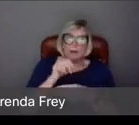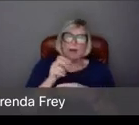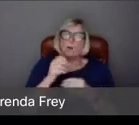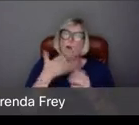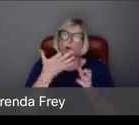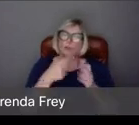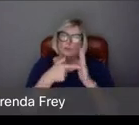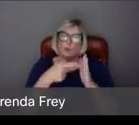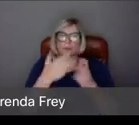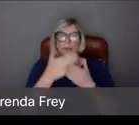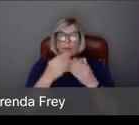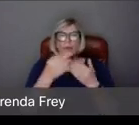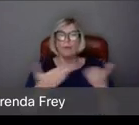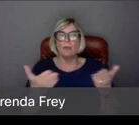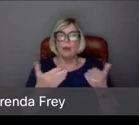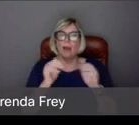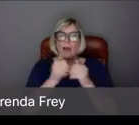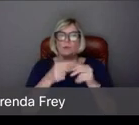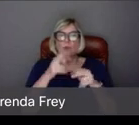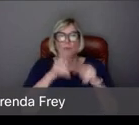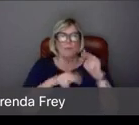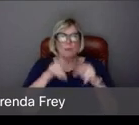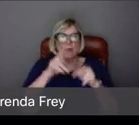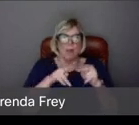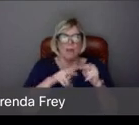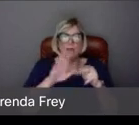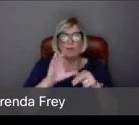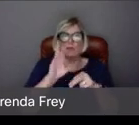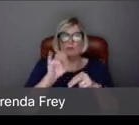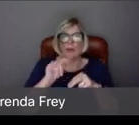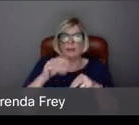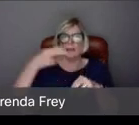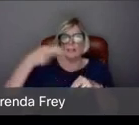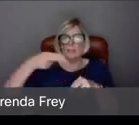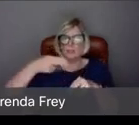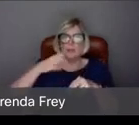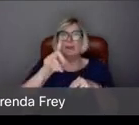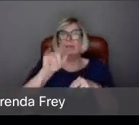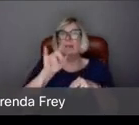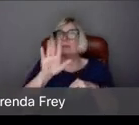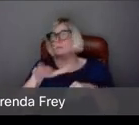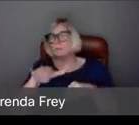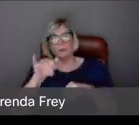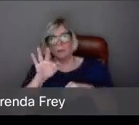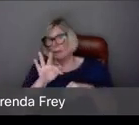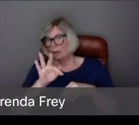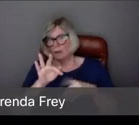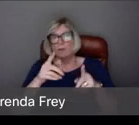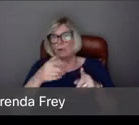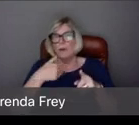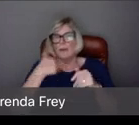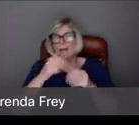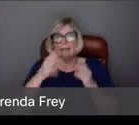don't have credit history to start building that. And then David, please jump in with any tips you have on each of these. But the